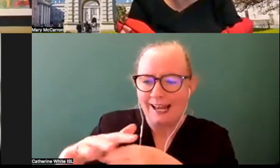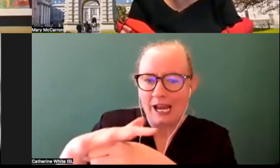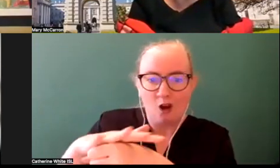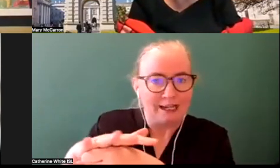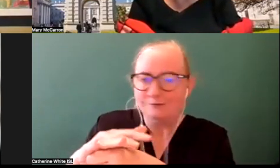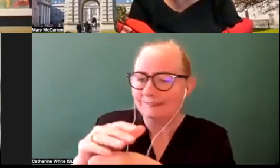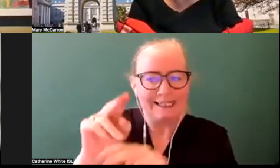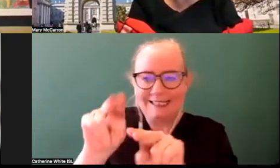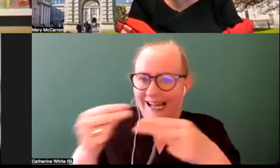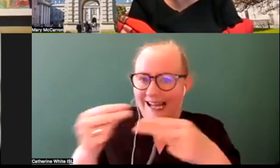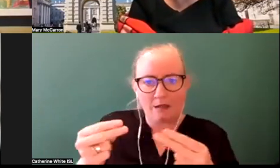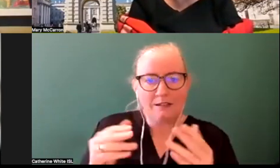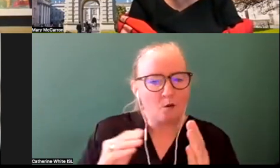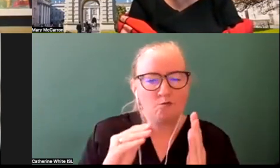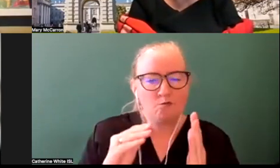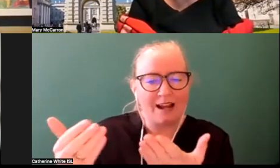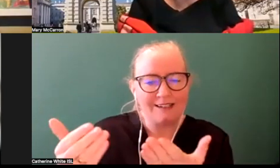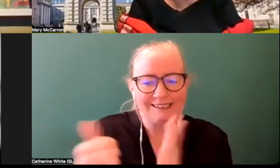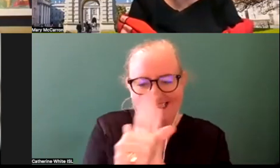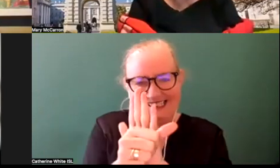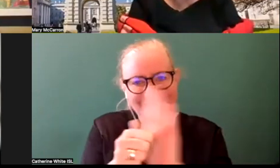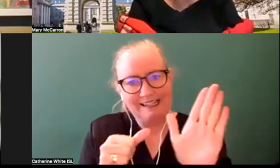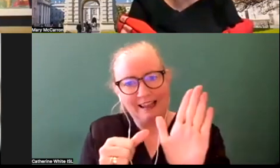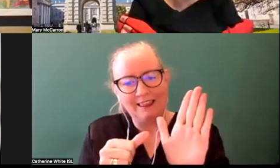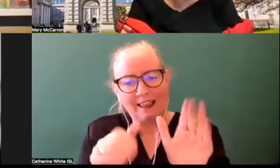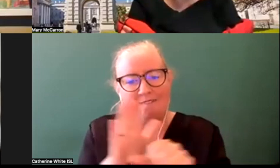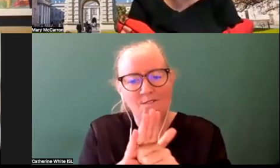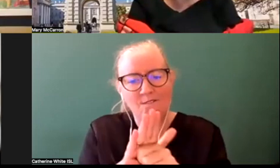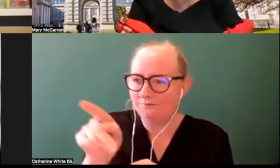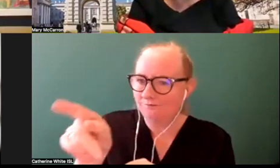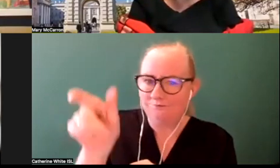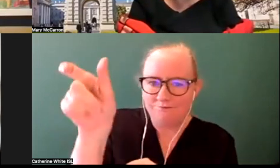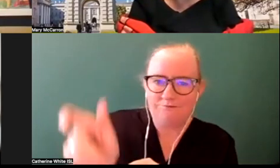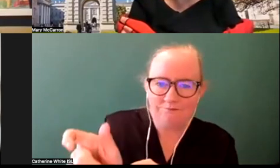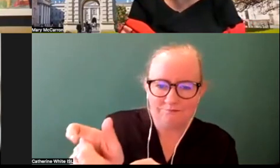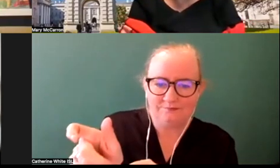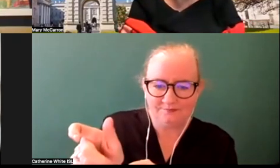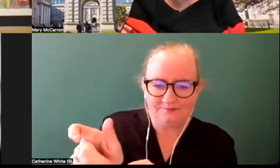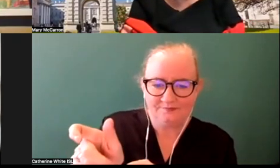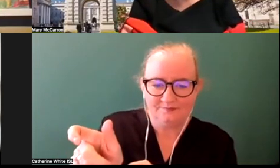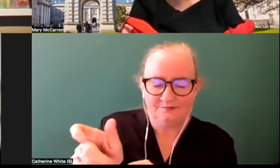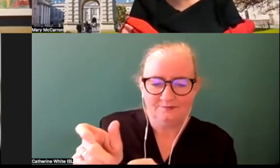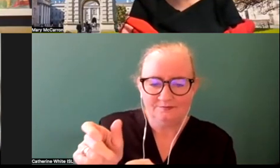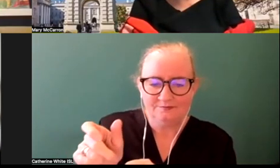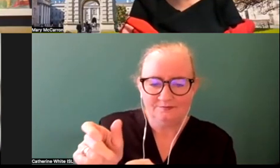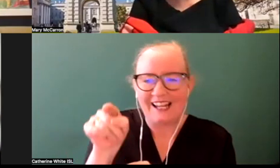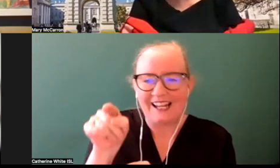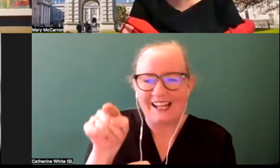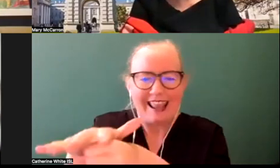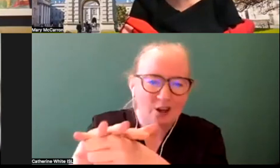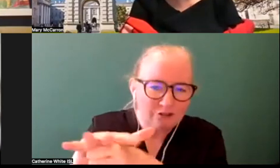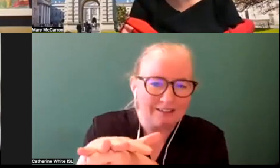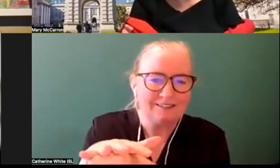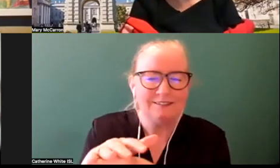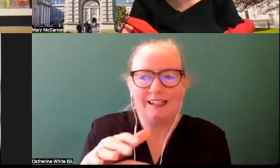to provide the skill set for the particular persons that lived in that area who lived